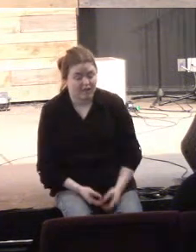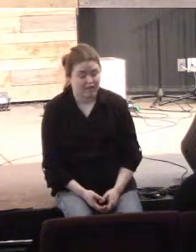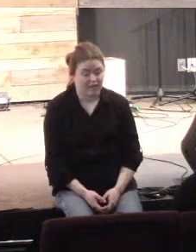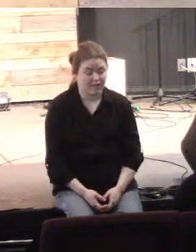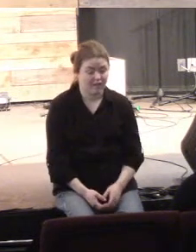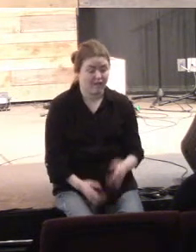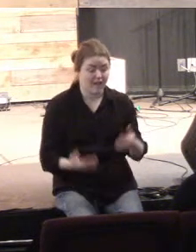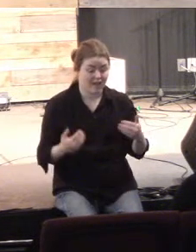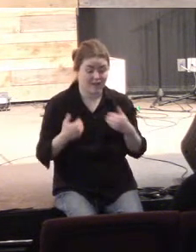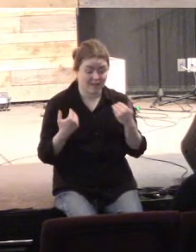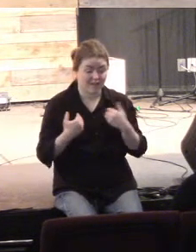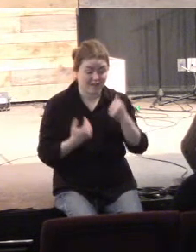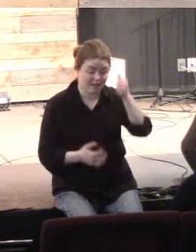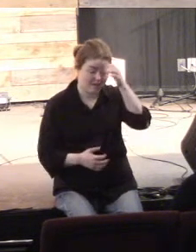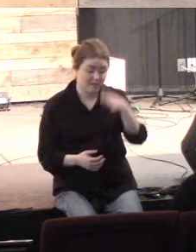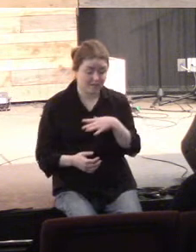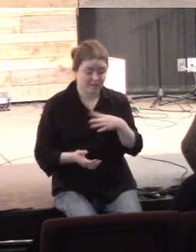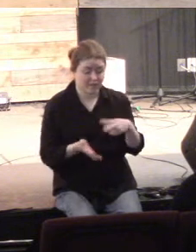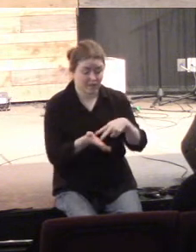and young men stumble and fall.